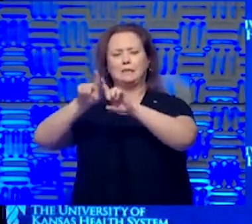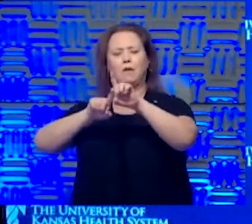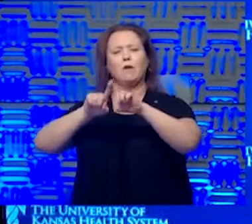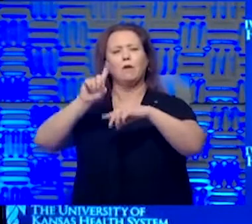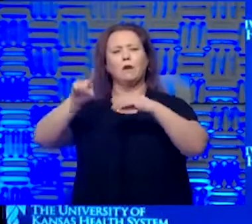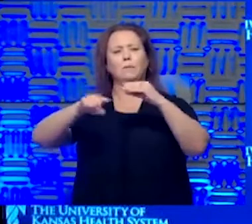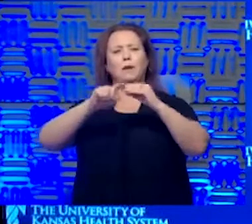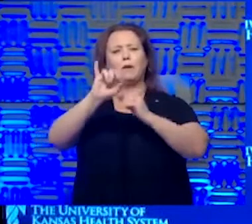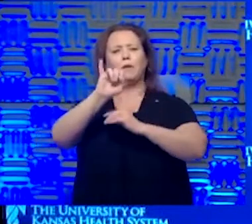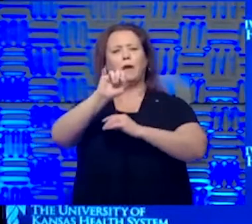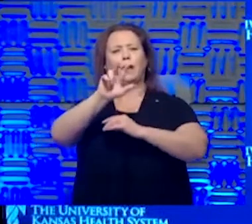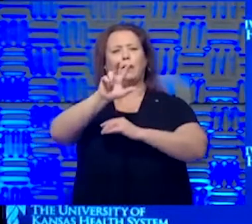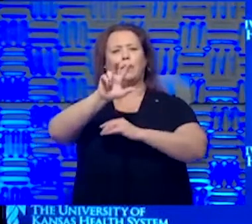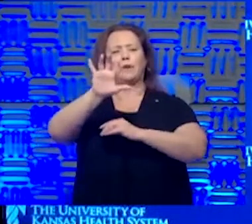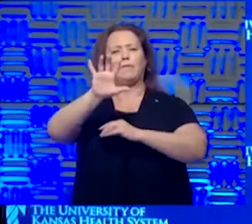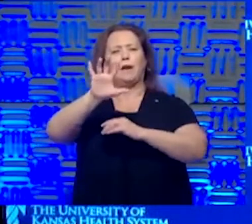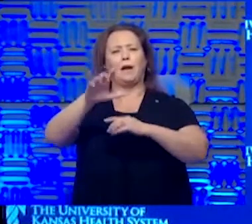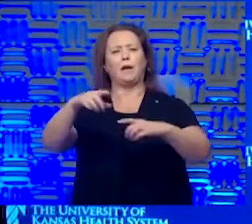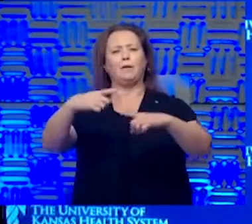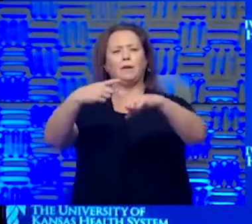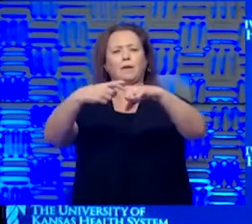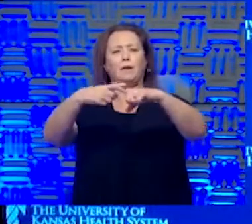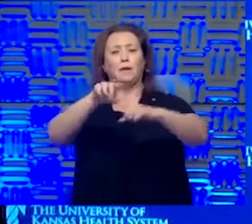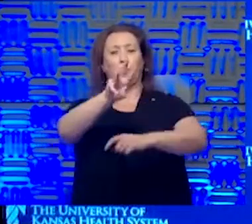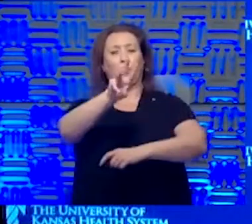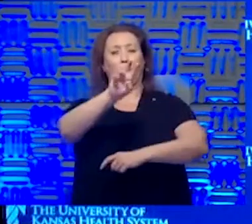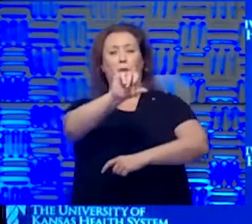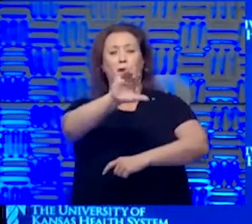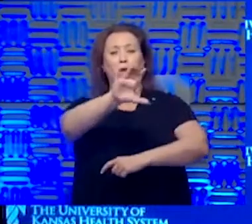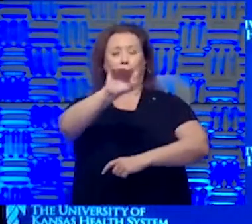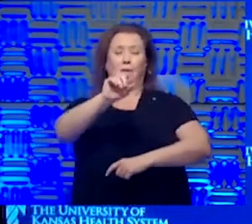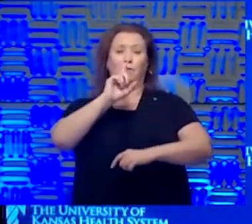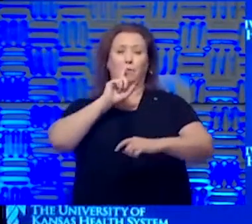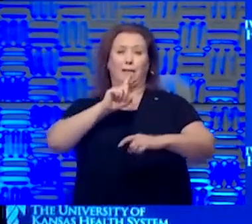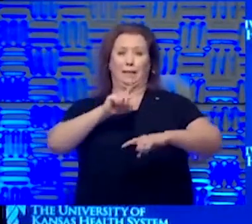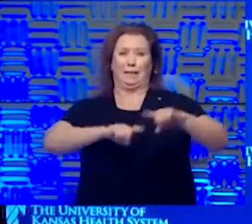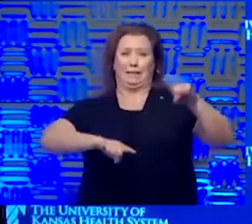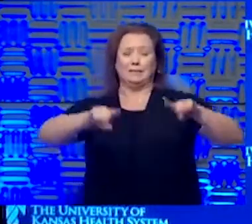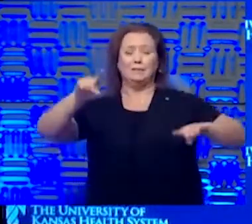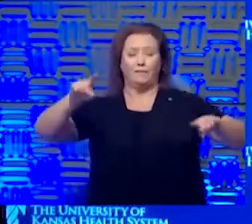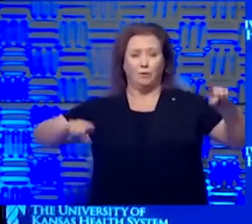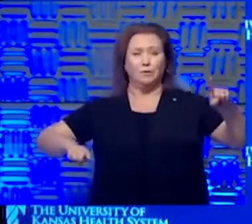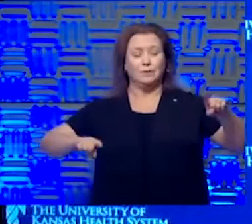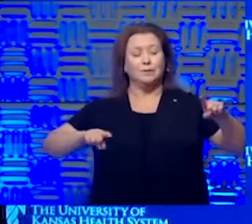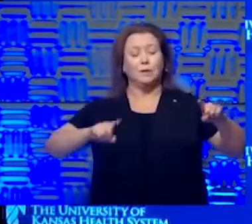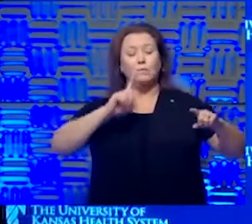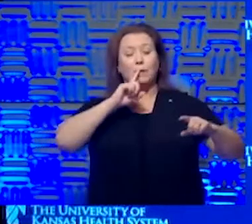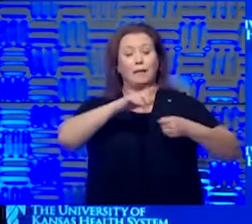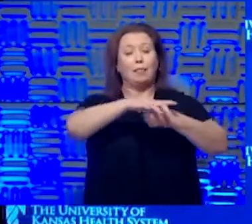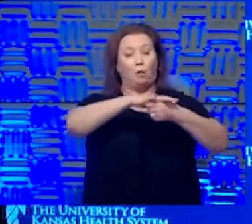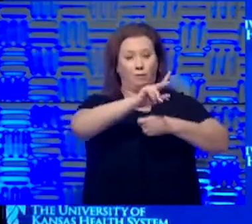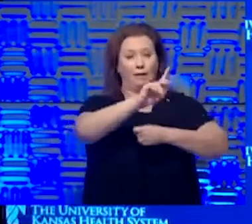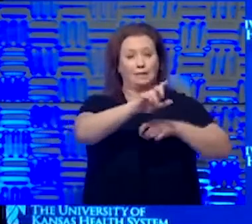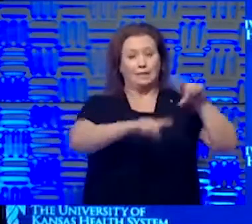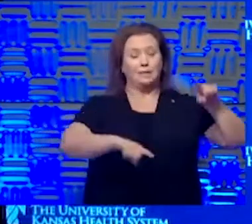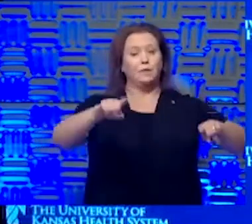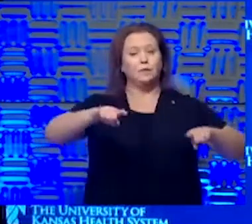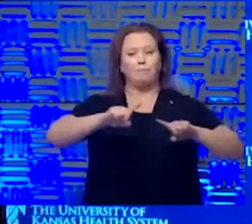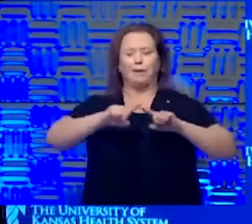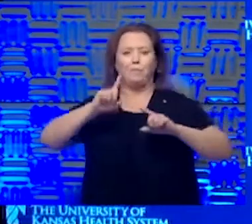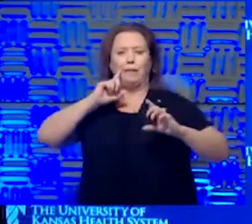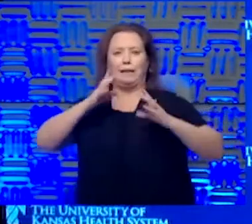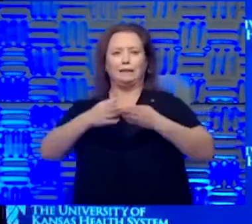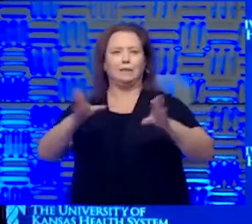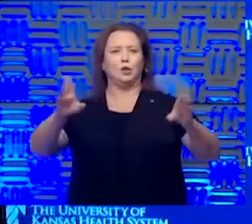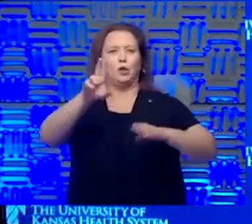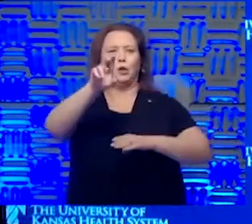the I-35 corridor. Wyandotte County turns out to be one of the more diverse counties, not just locally, but in the United States. I mean, it really it's a